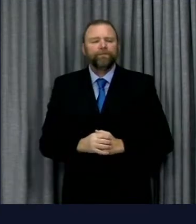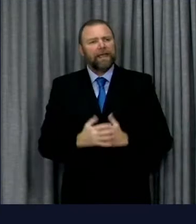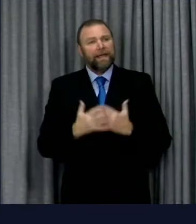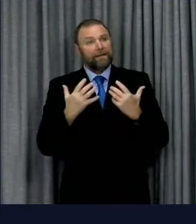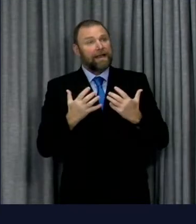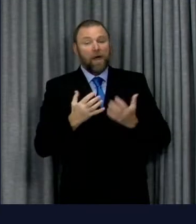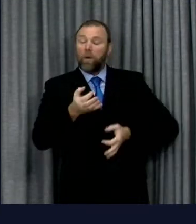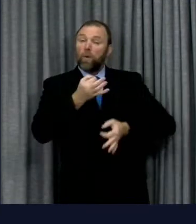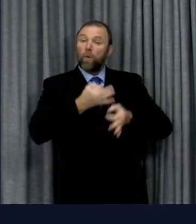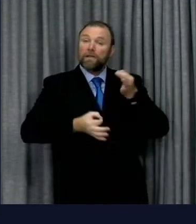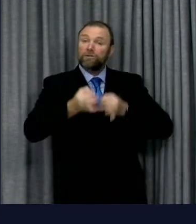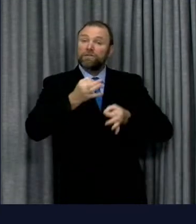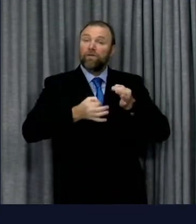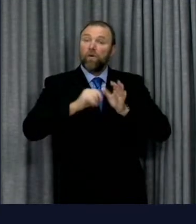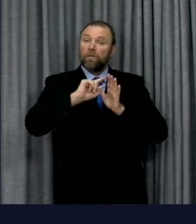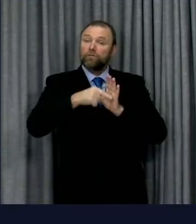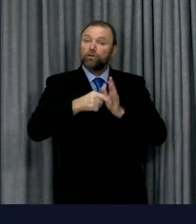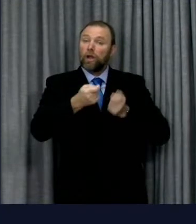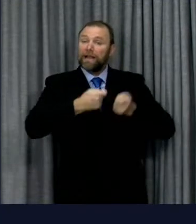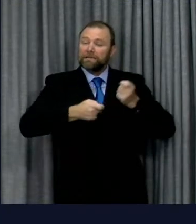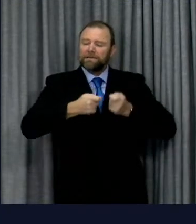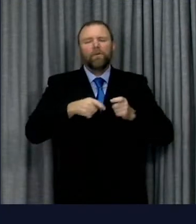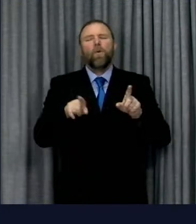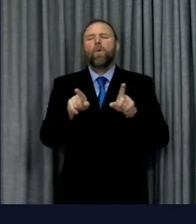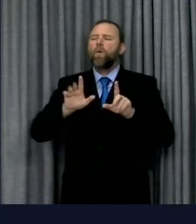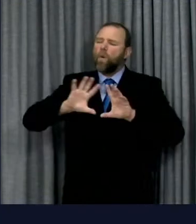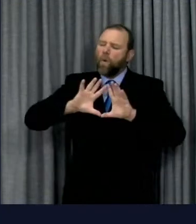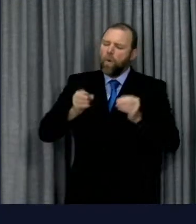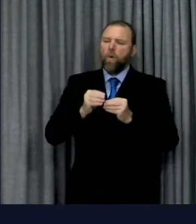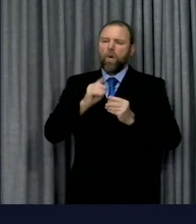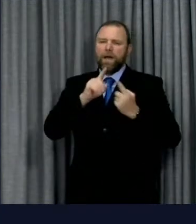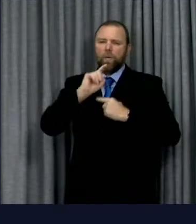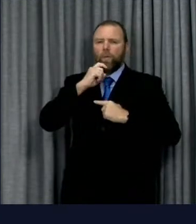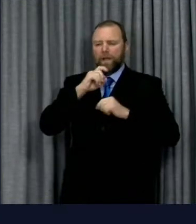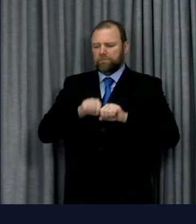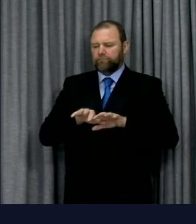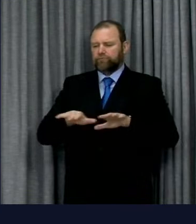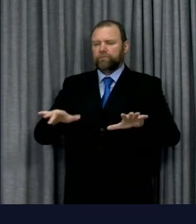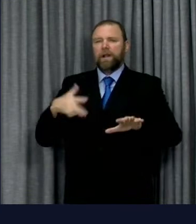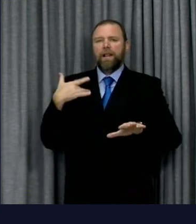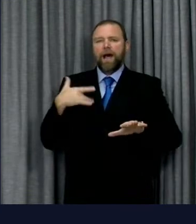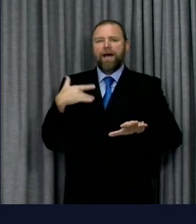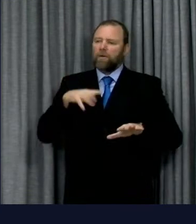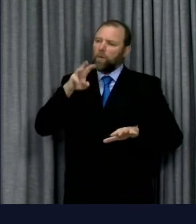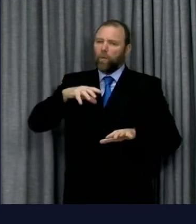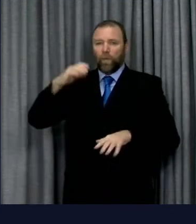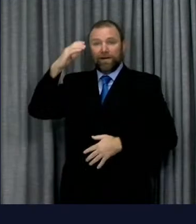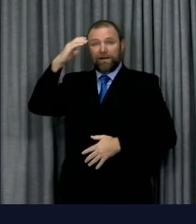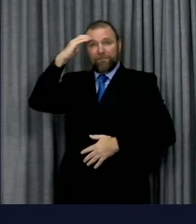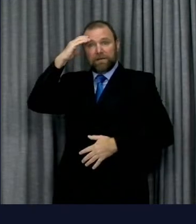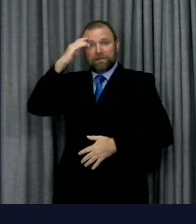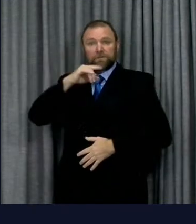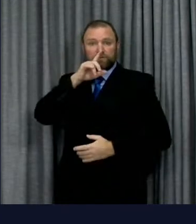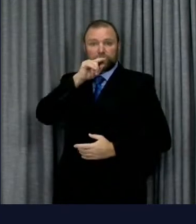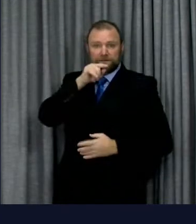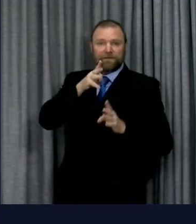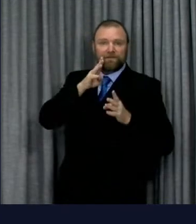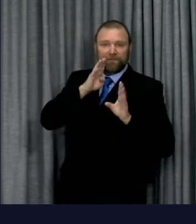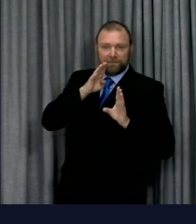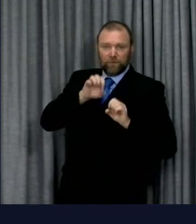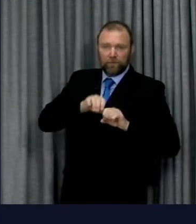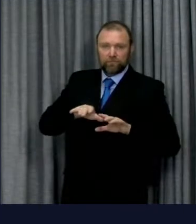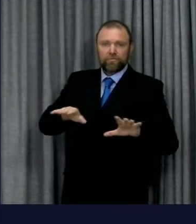questions, and as ever, all the answers will be broadcast live on the Welsh Government's own